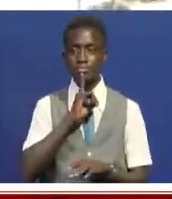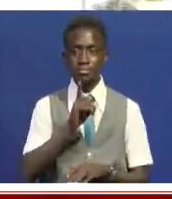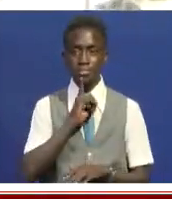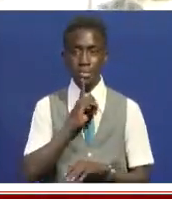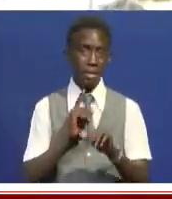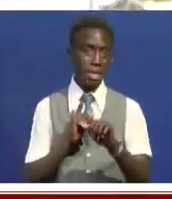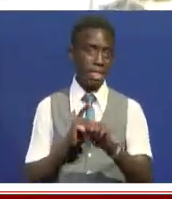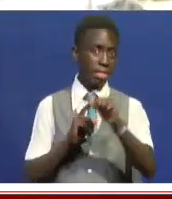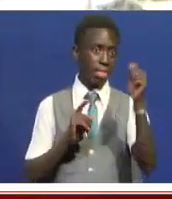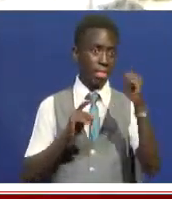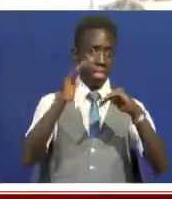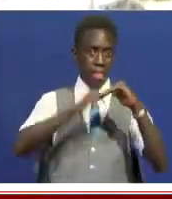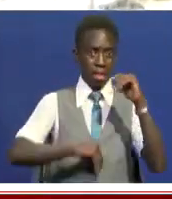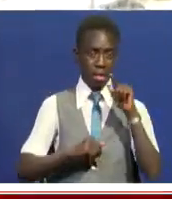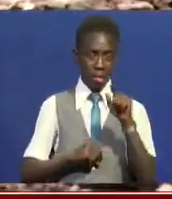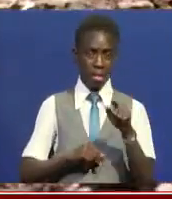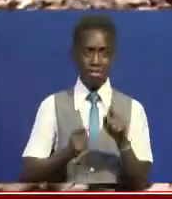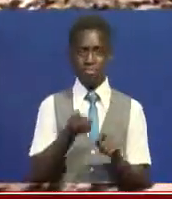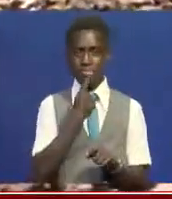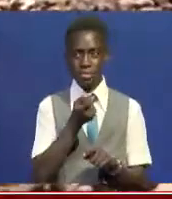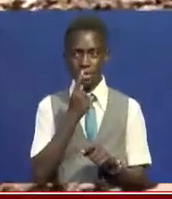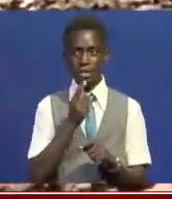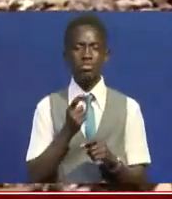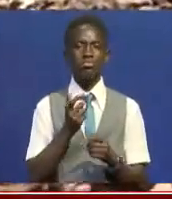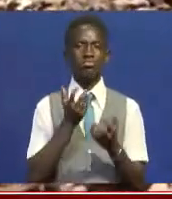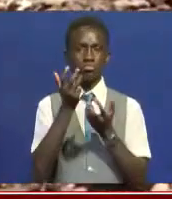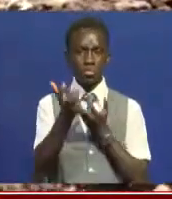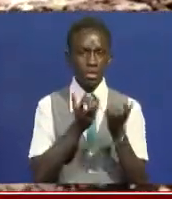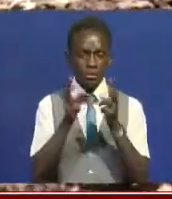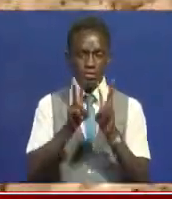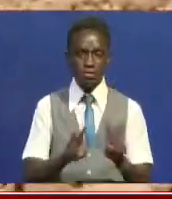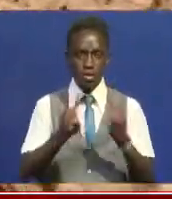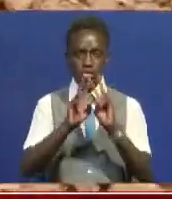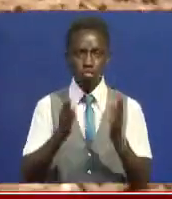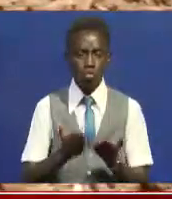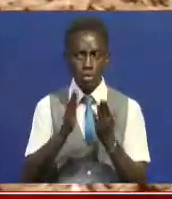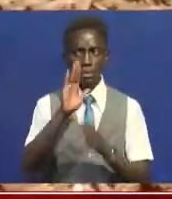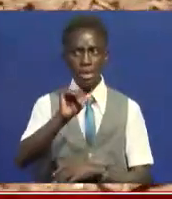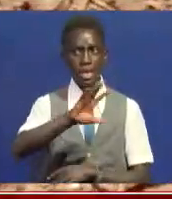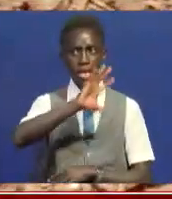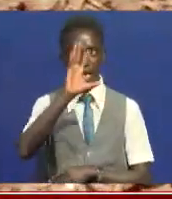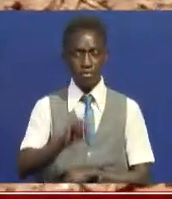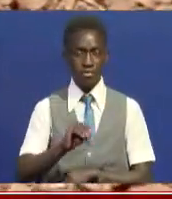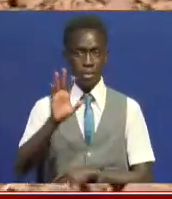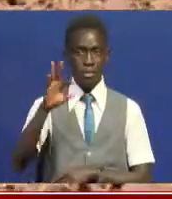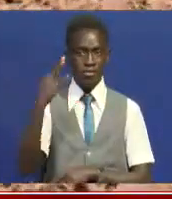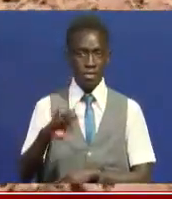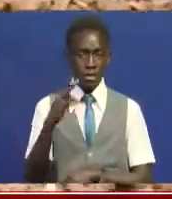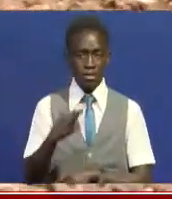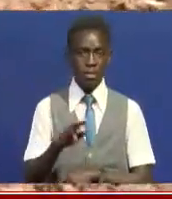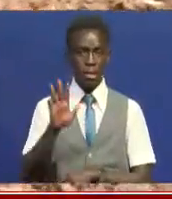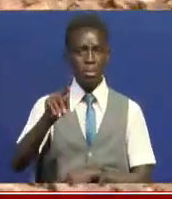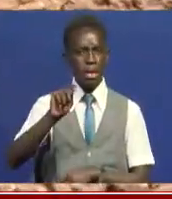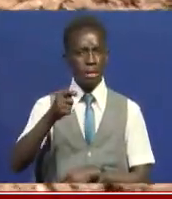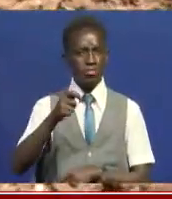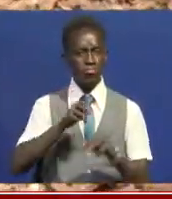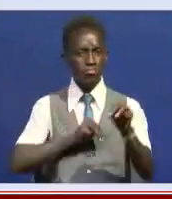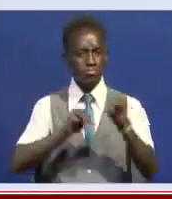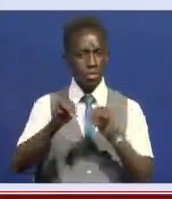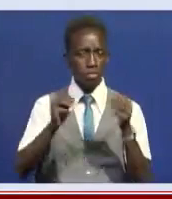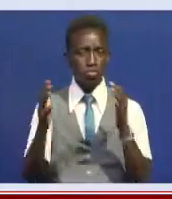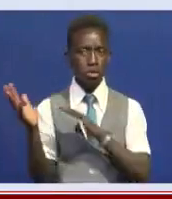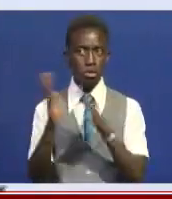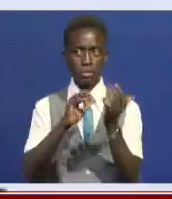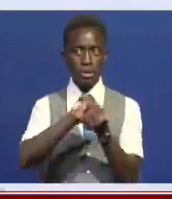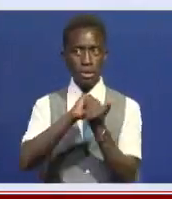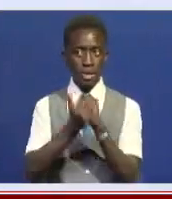nutritional, medicinal and commercial values offered by African indigenous leafy vegetables, they are key in managing climate change since